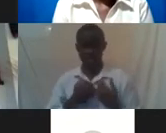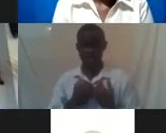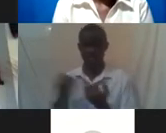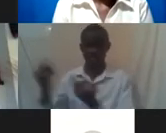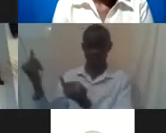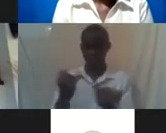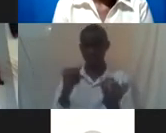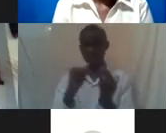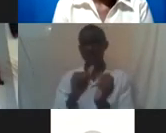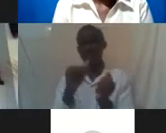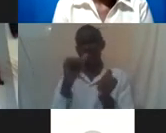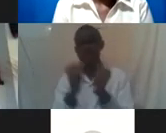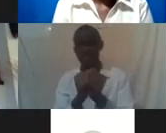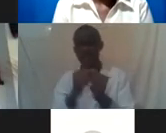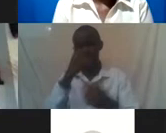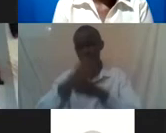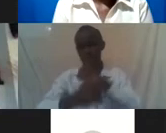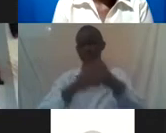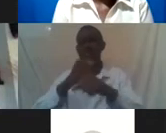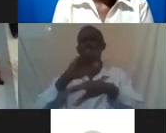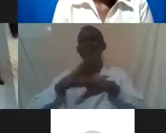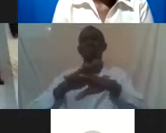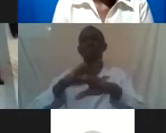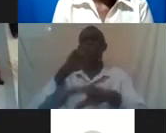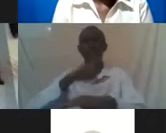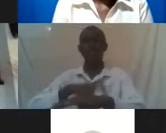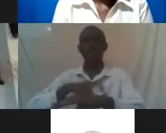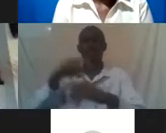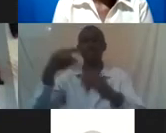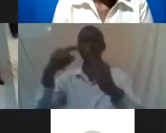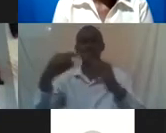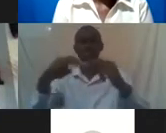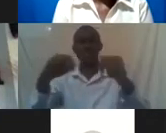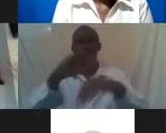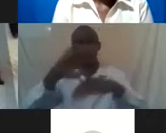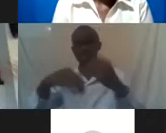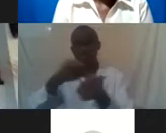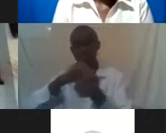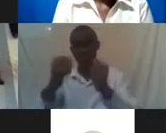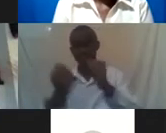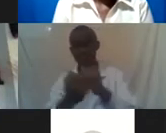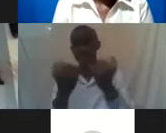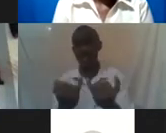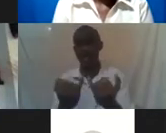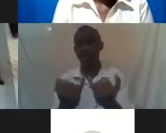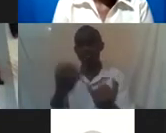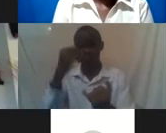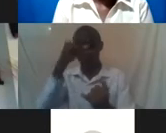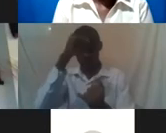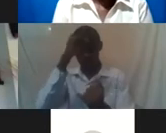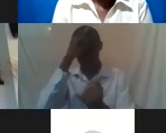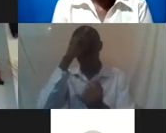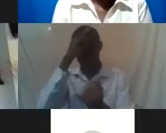is adequate time to look at some amendments. And it will be rather foolish for us, players